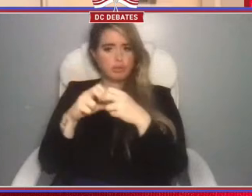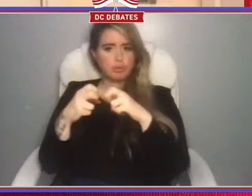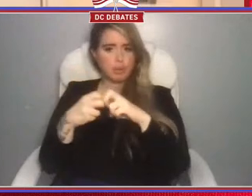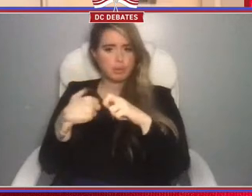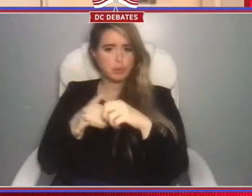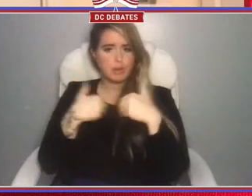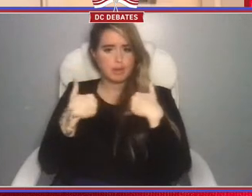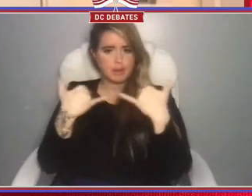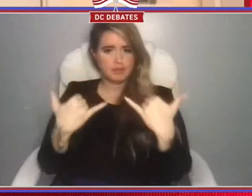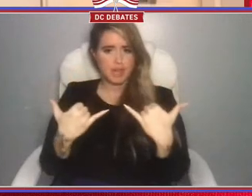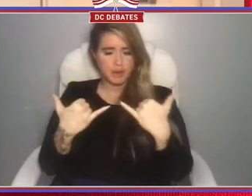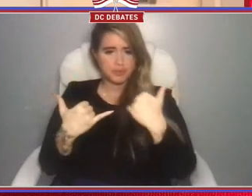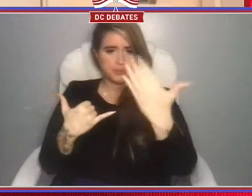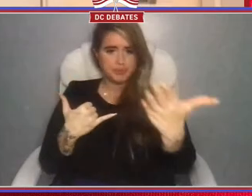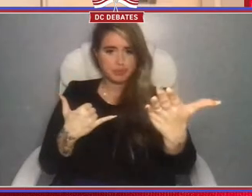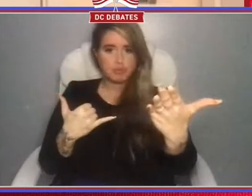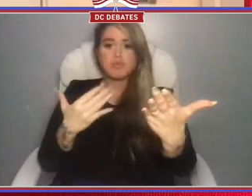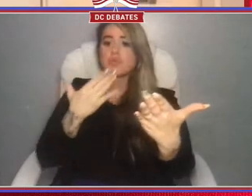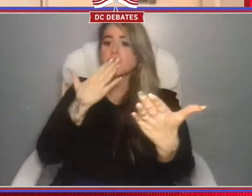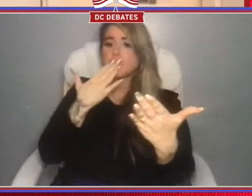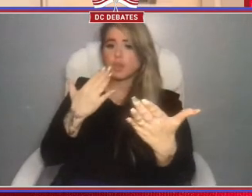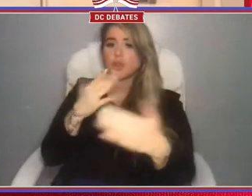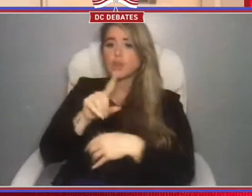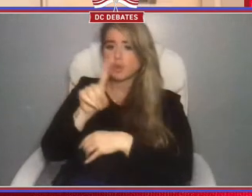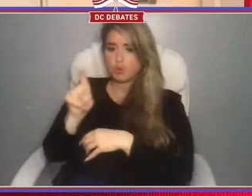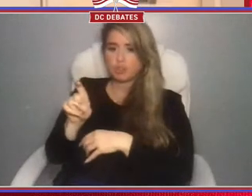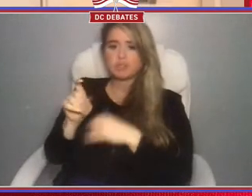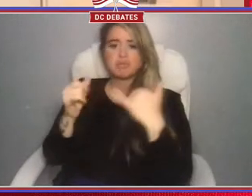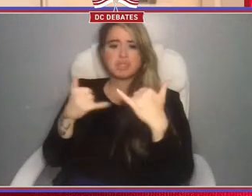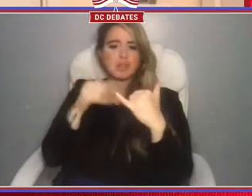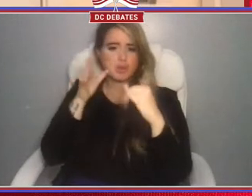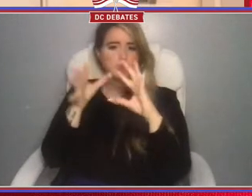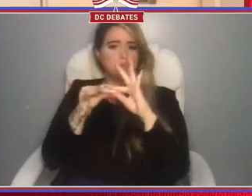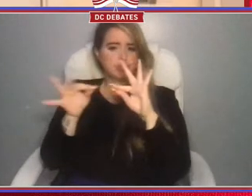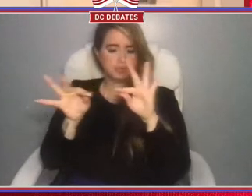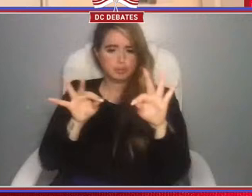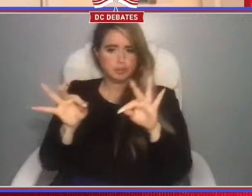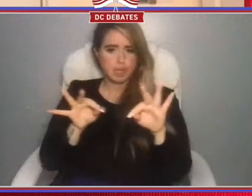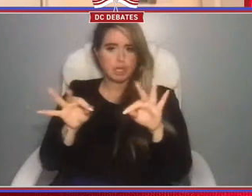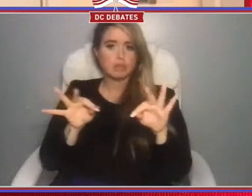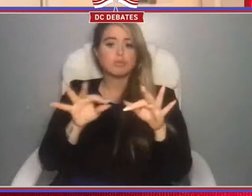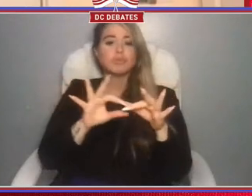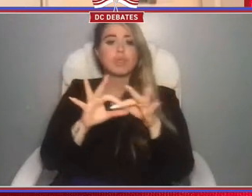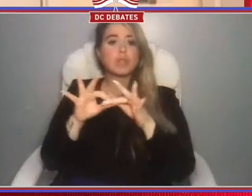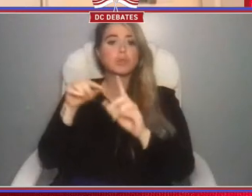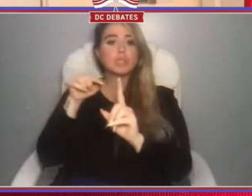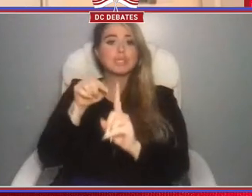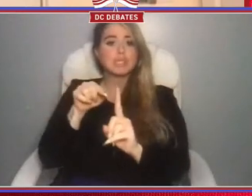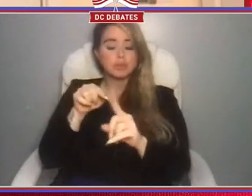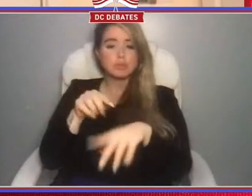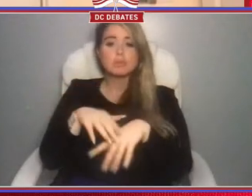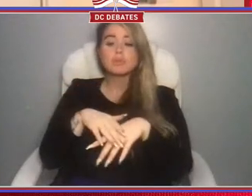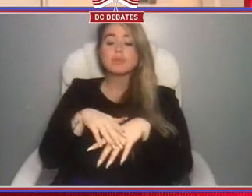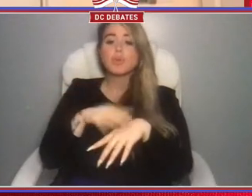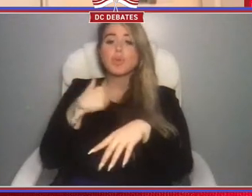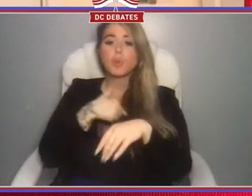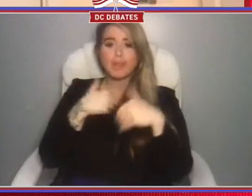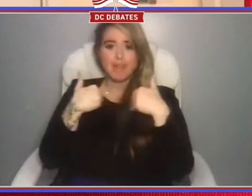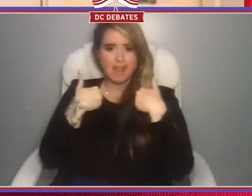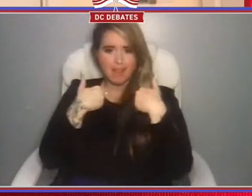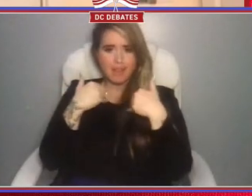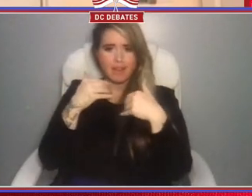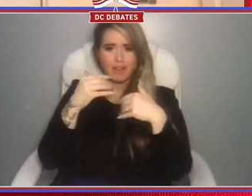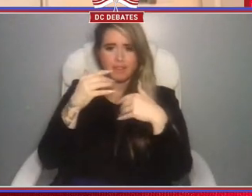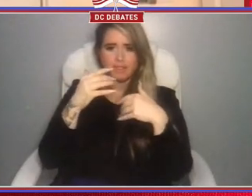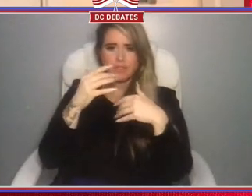at the transportation forum, and I'll share with you now. With regards to, there's a strain on our infrastructure by people coming from